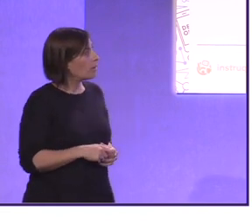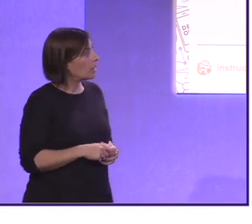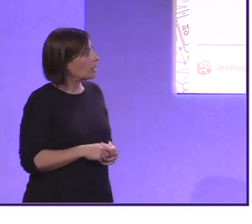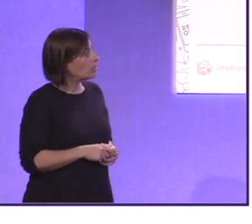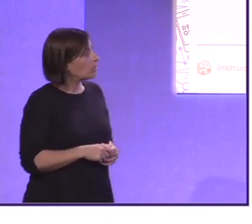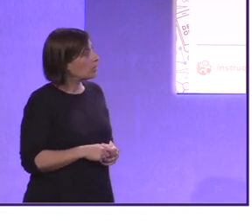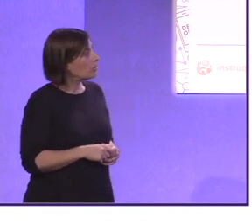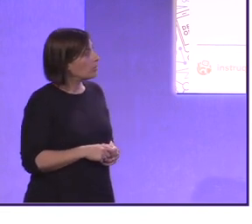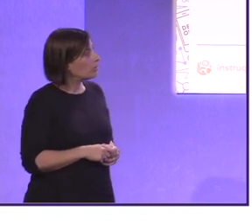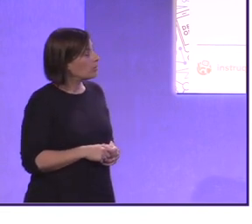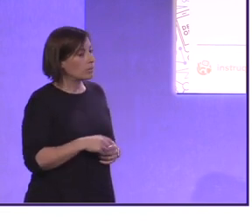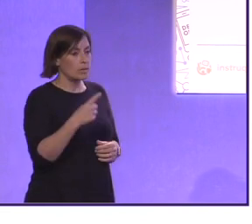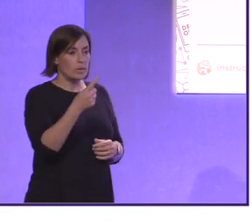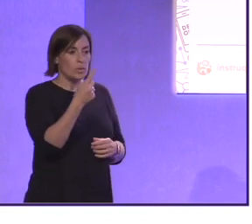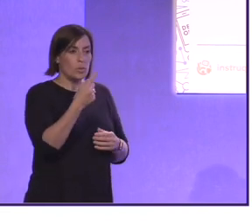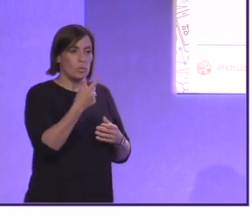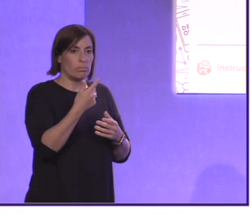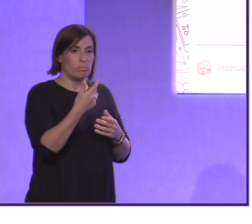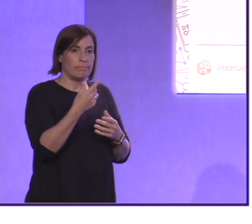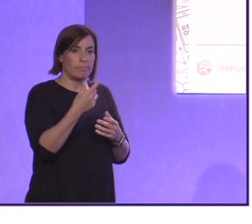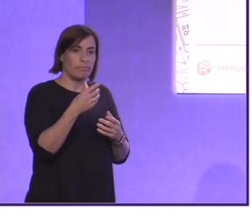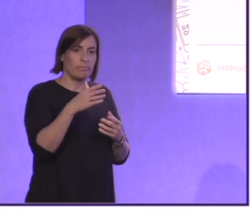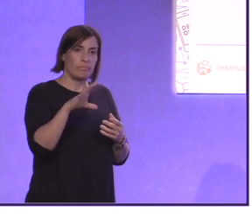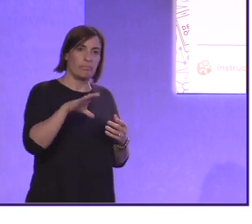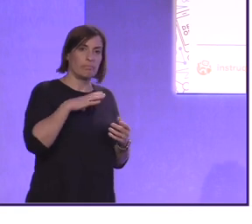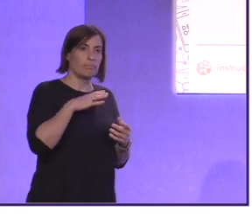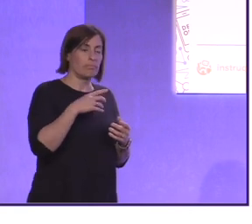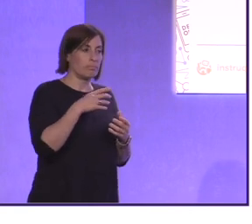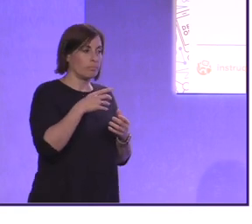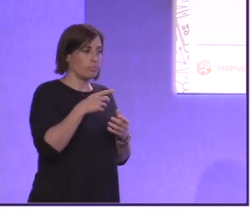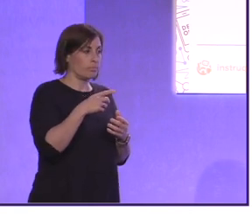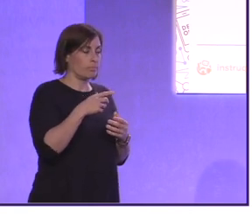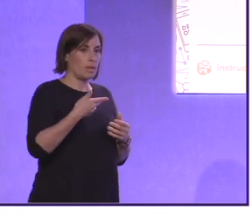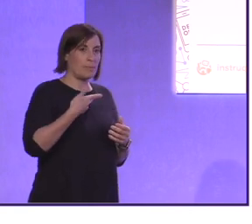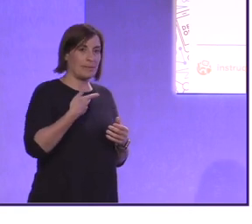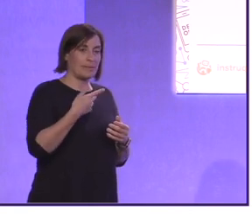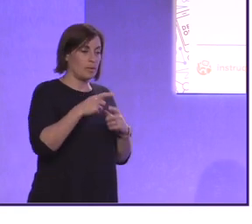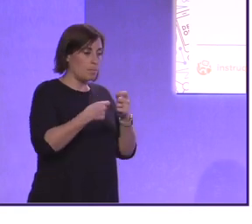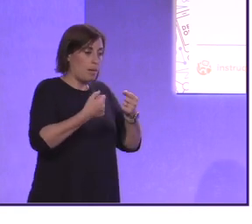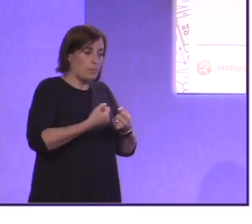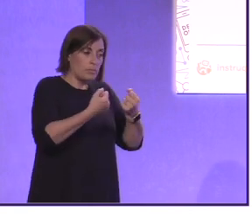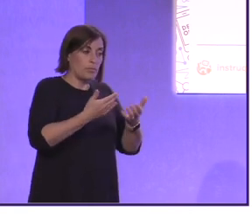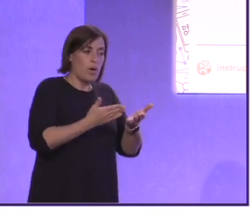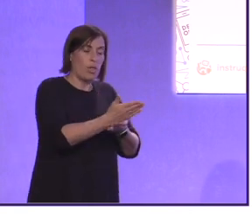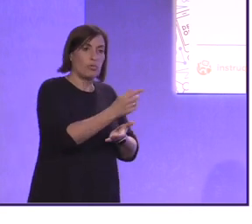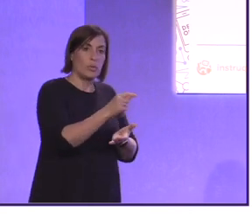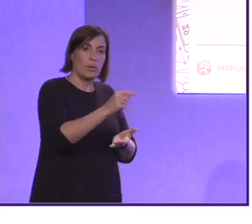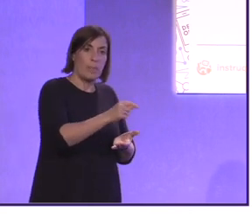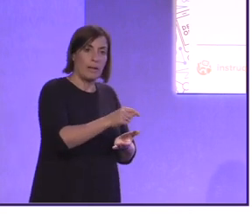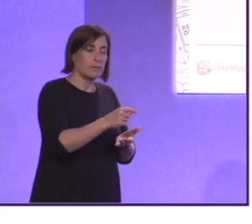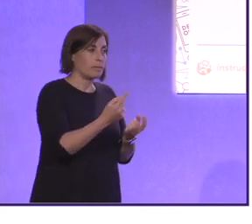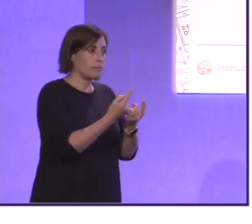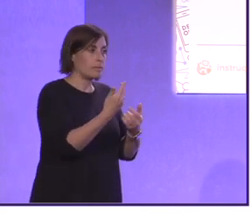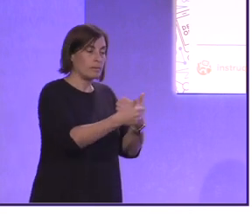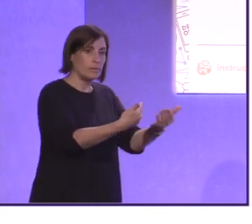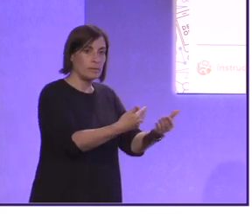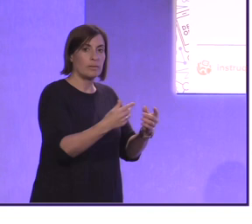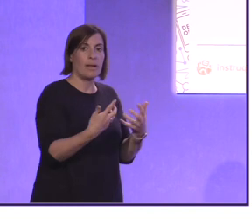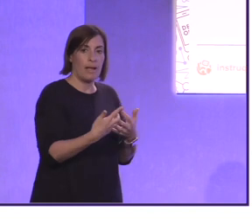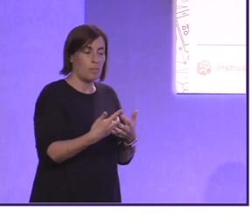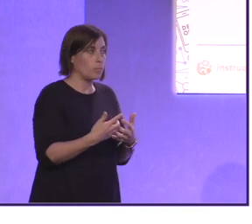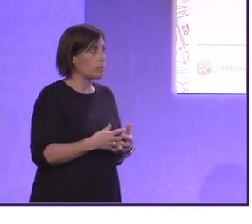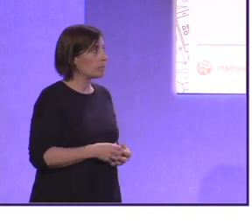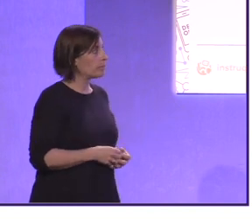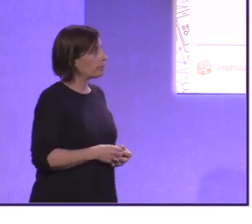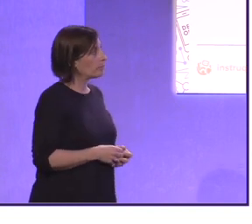you know. How does this actually make our business stronger? How does it actually move us forward as a business? You know, how will